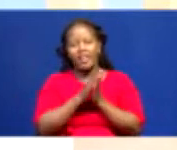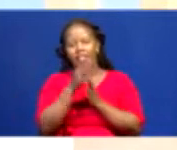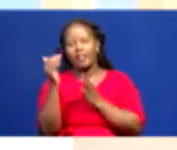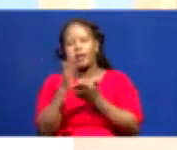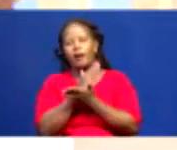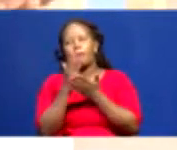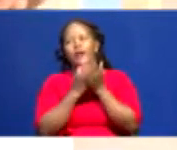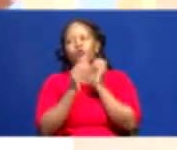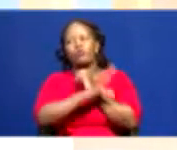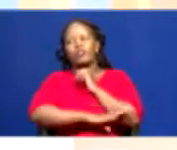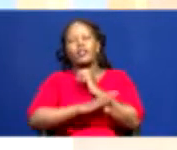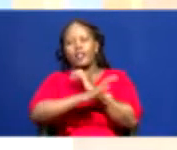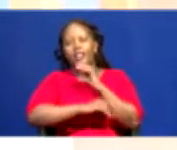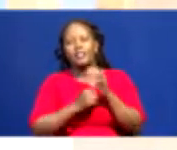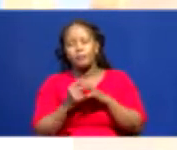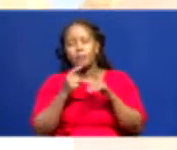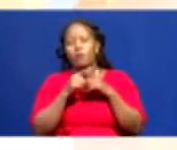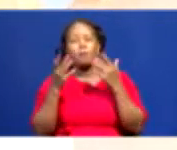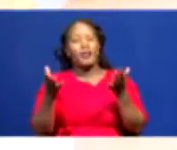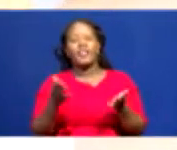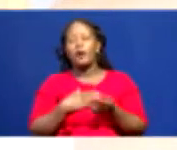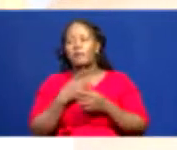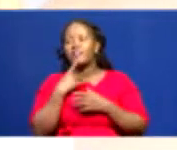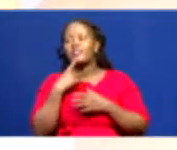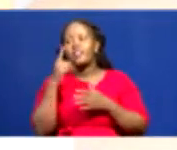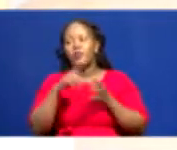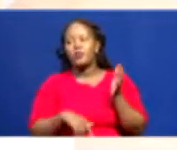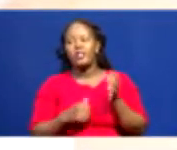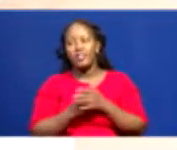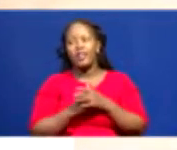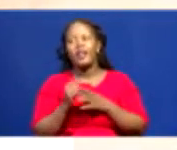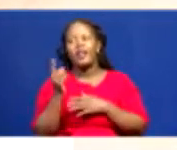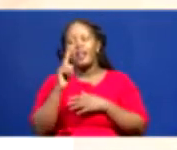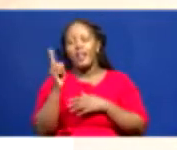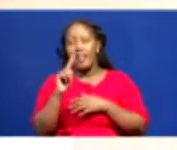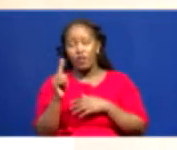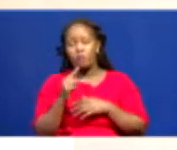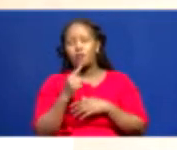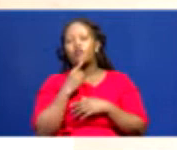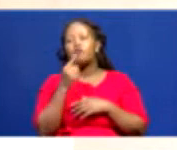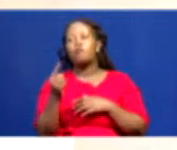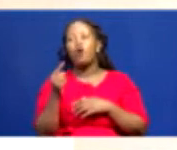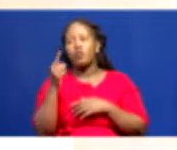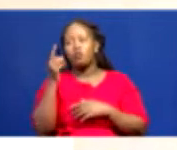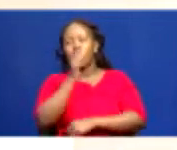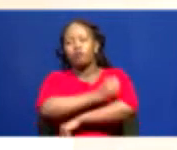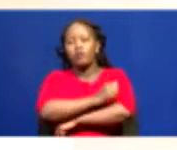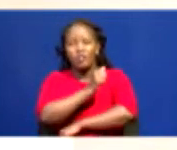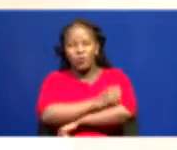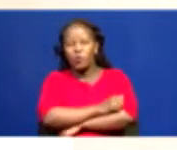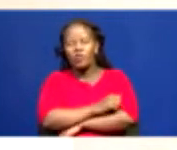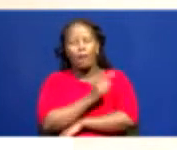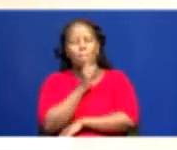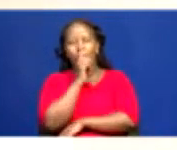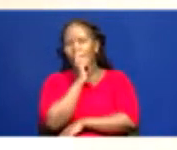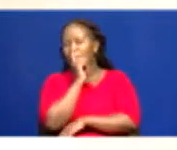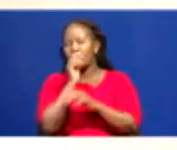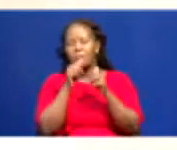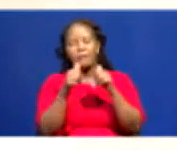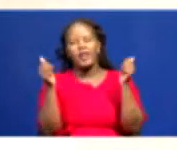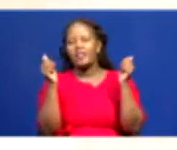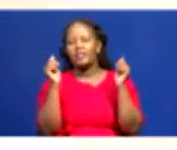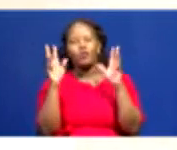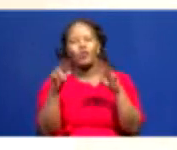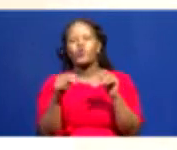country. But as of now, what I can say, at Nairobi Moy Avenue Primary School, very quiet and